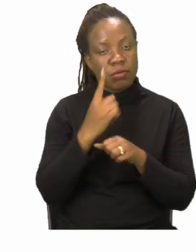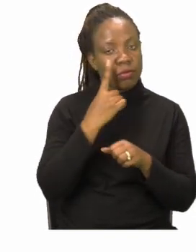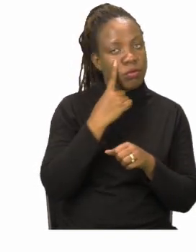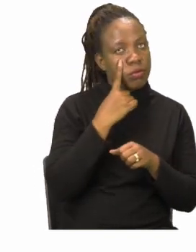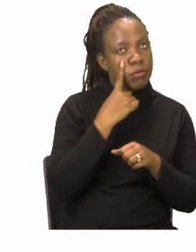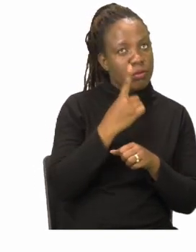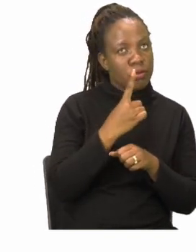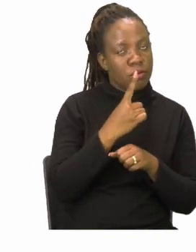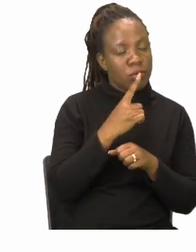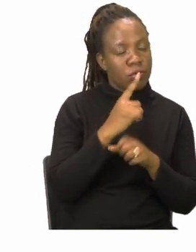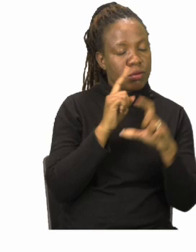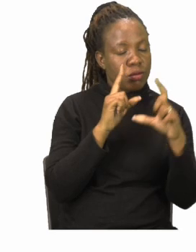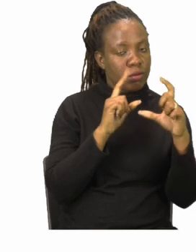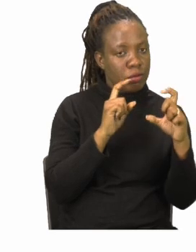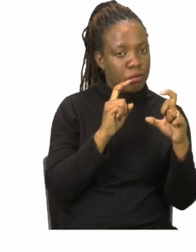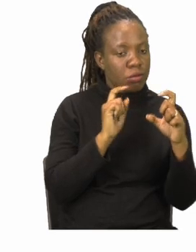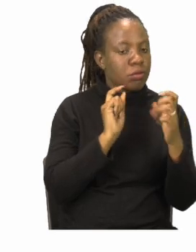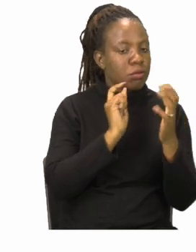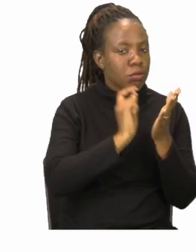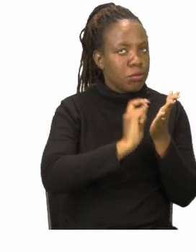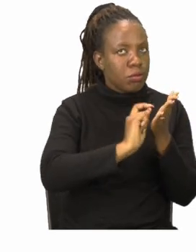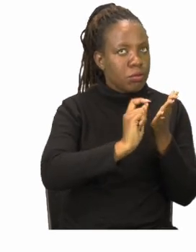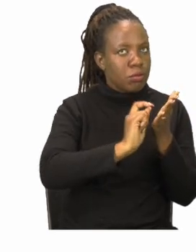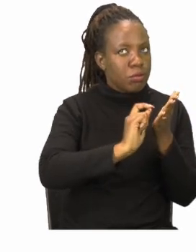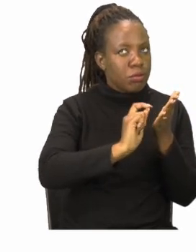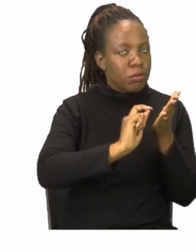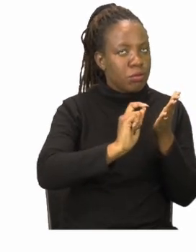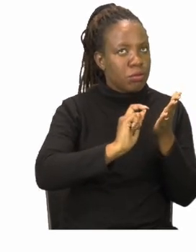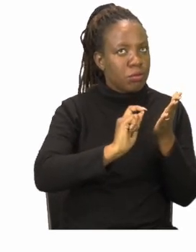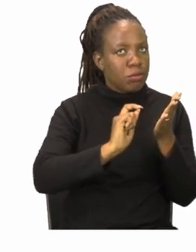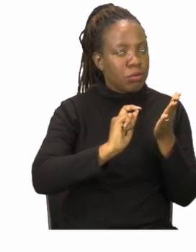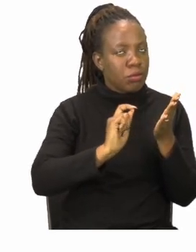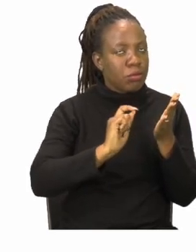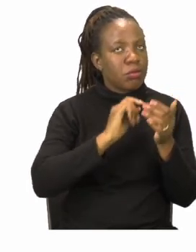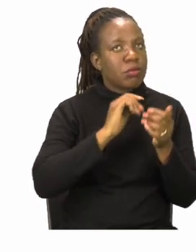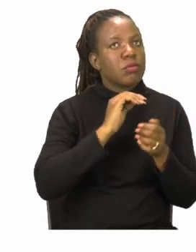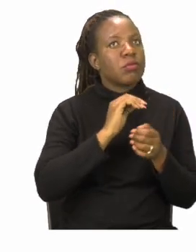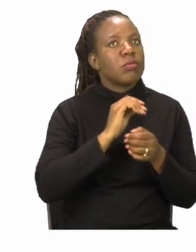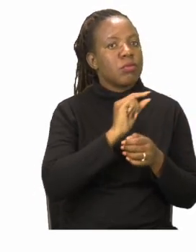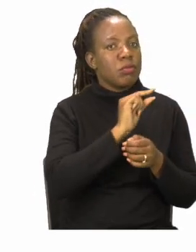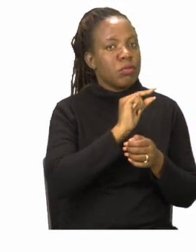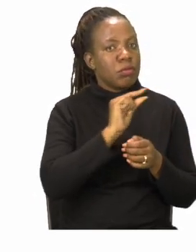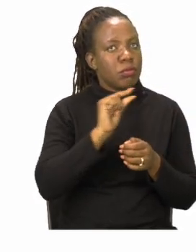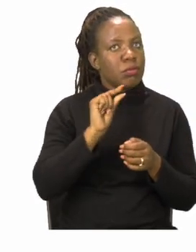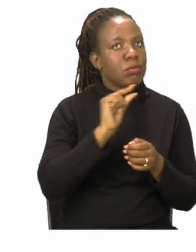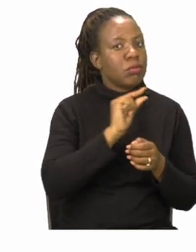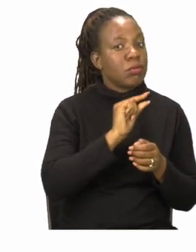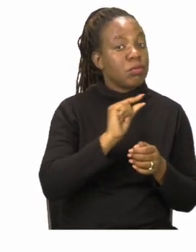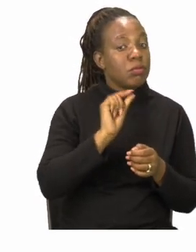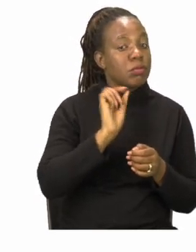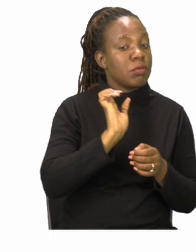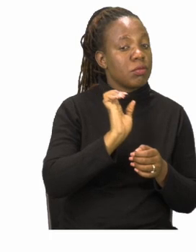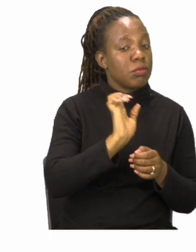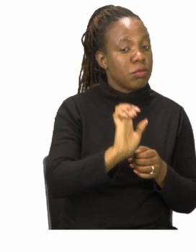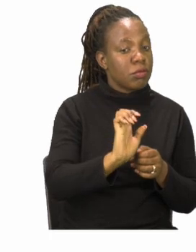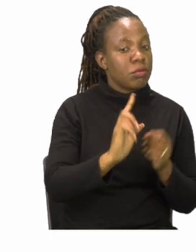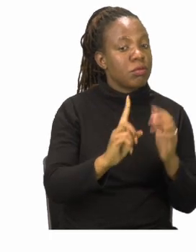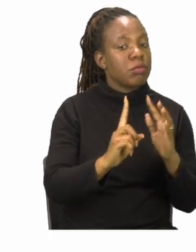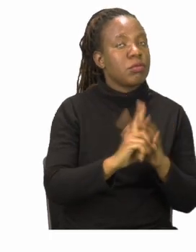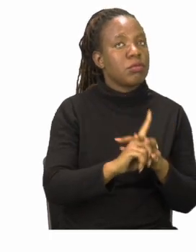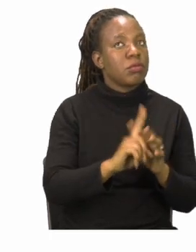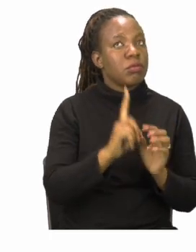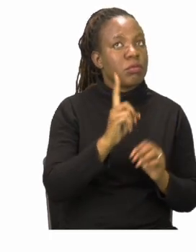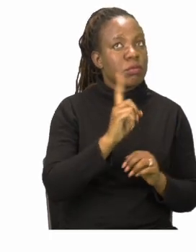pictures and you write your own sentences as to what happens.